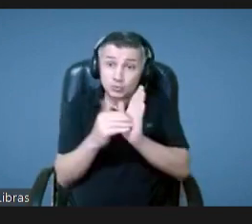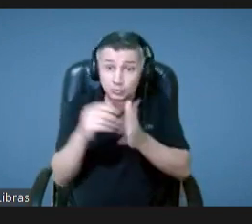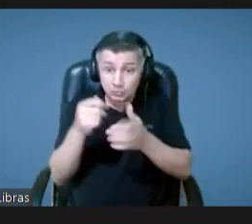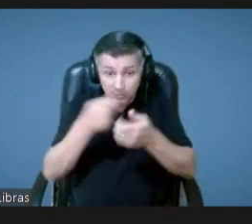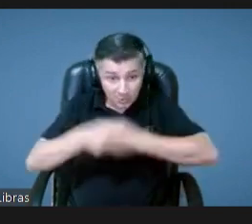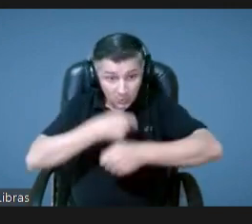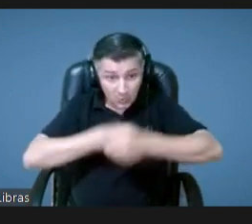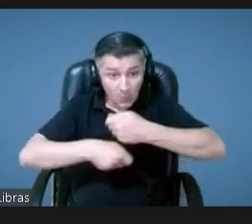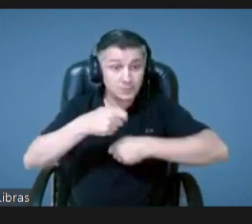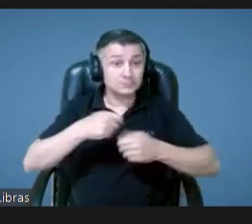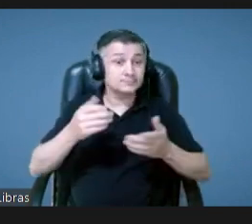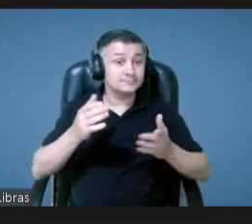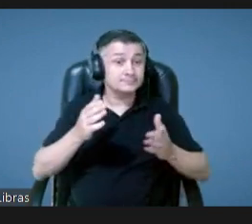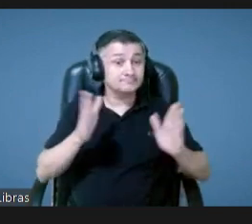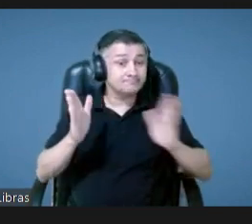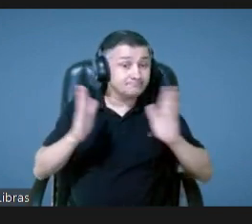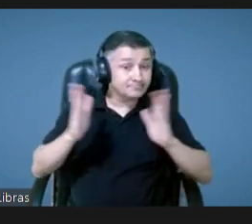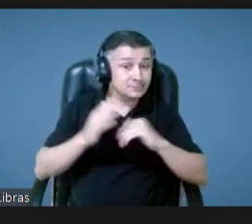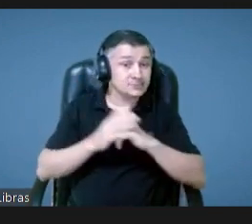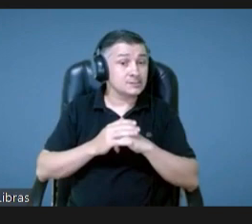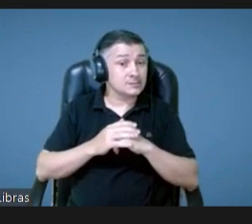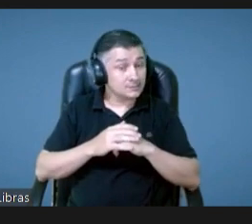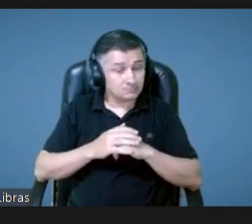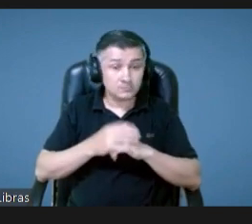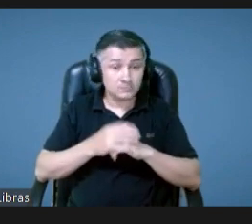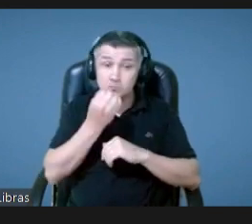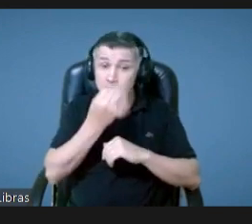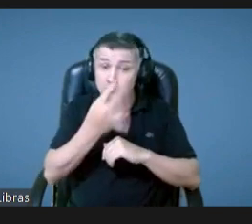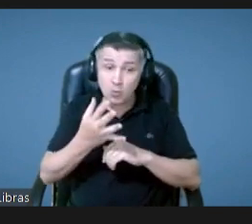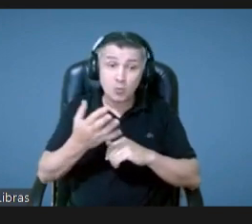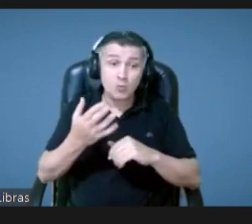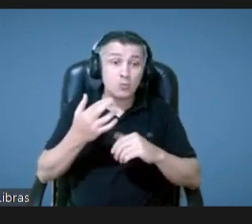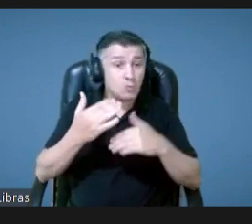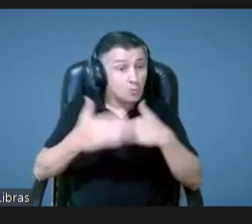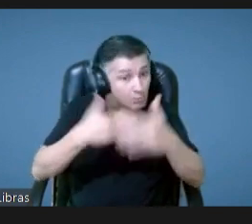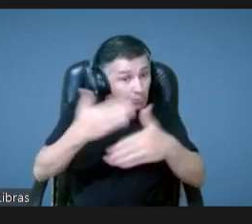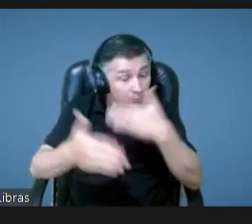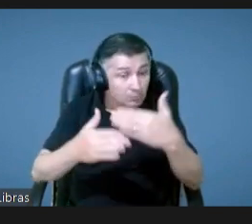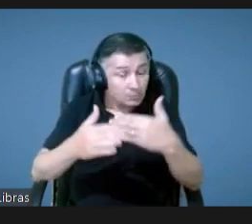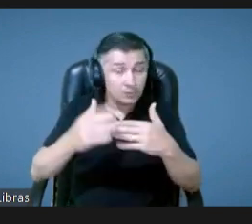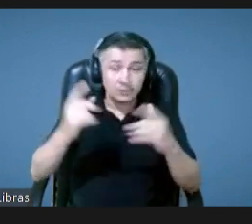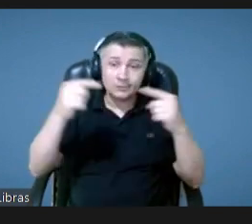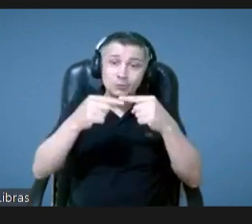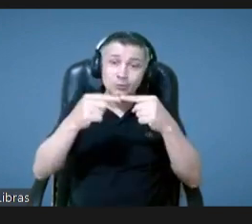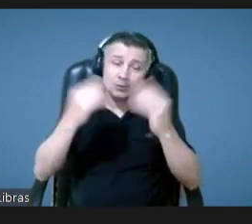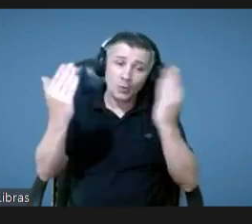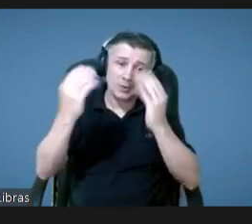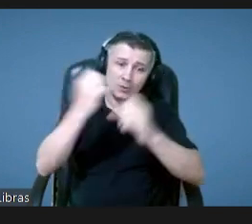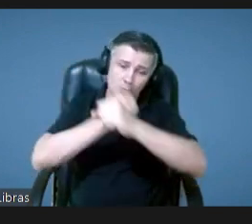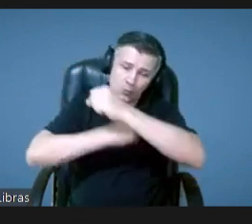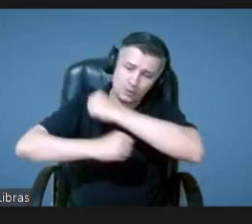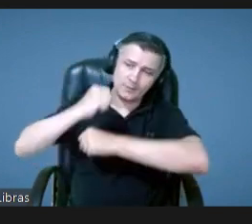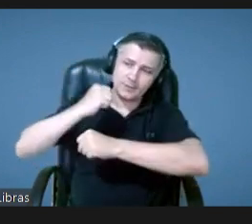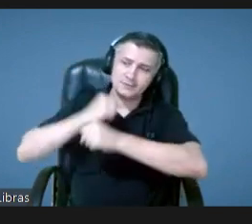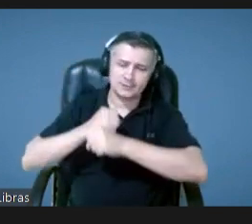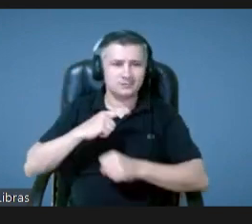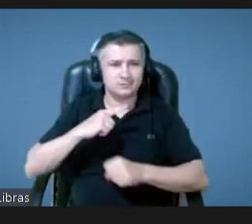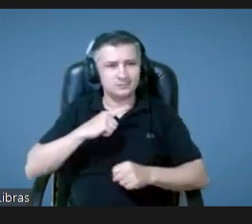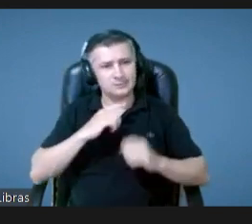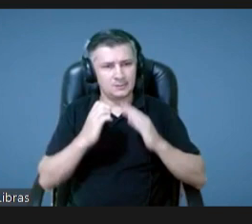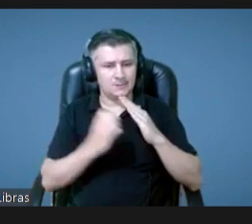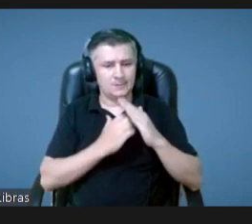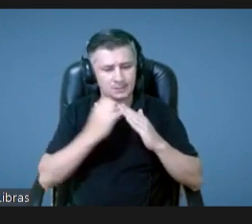a quarter where all the business lines grew, with the exception of the real estate development